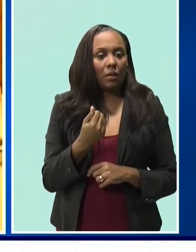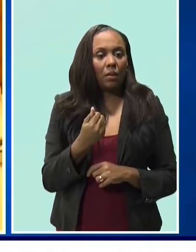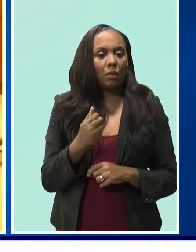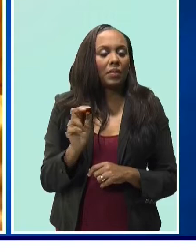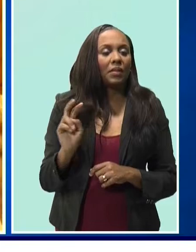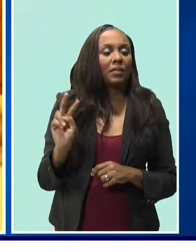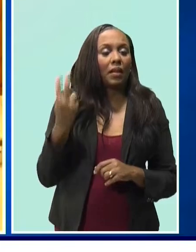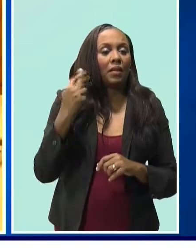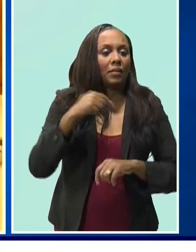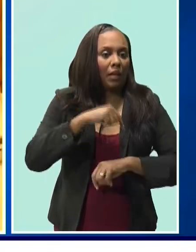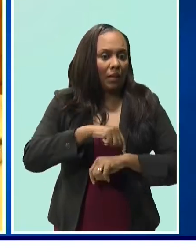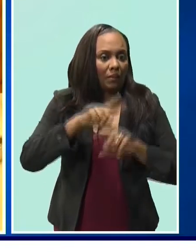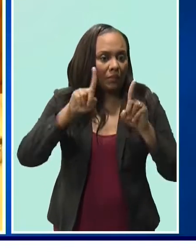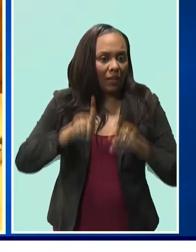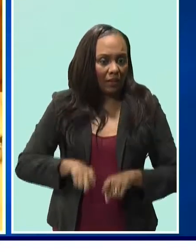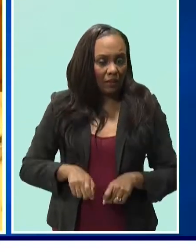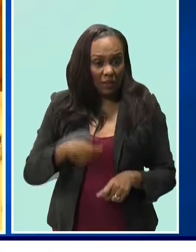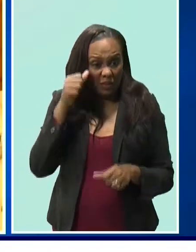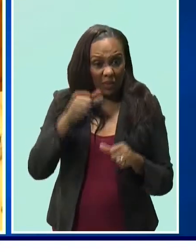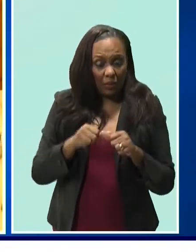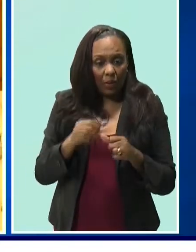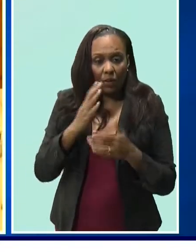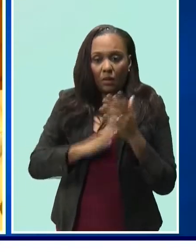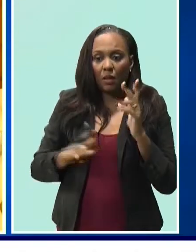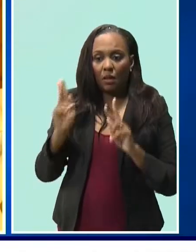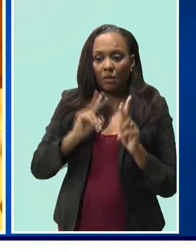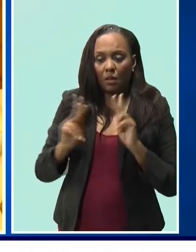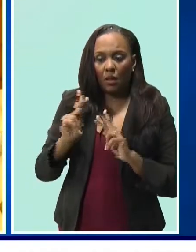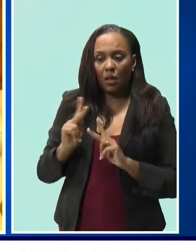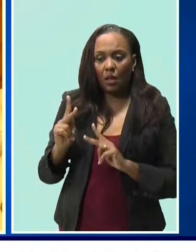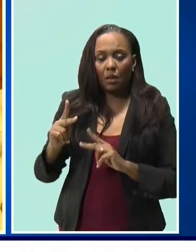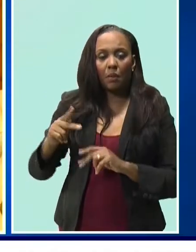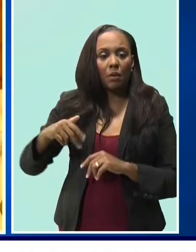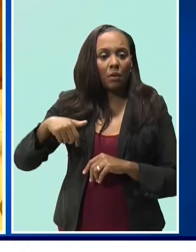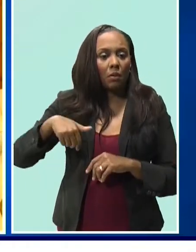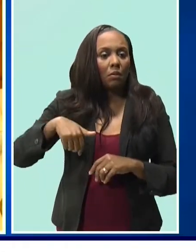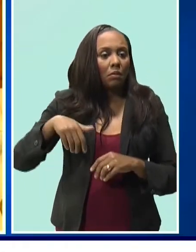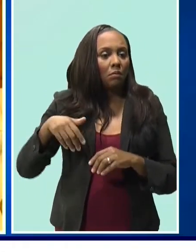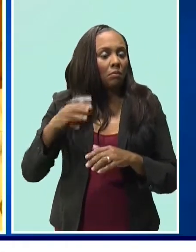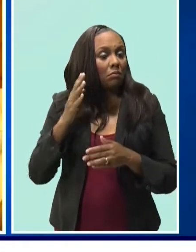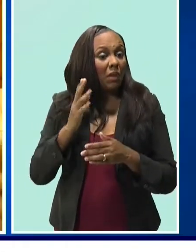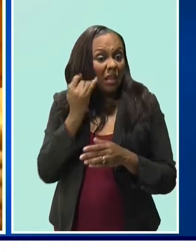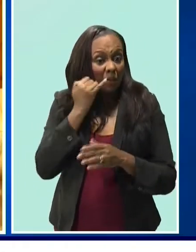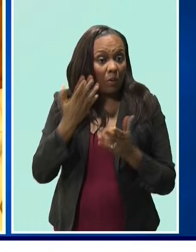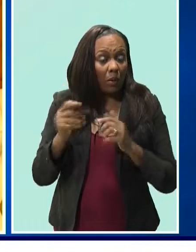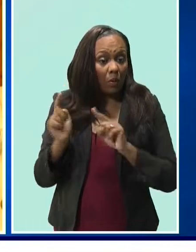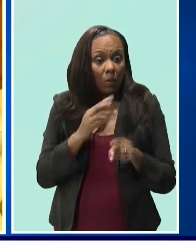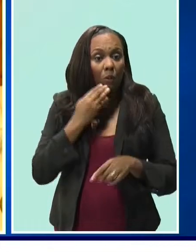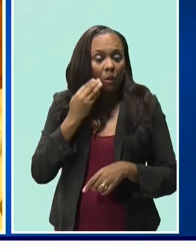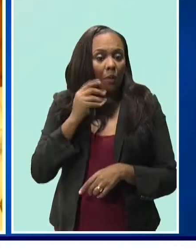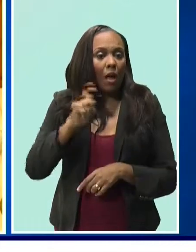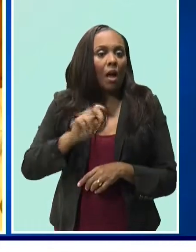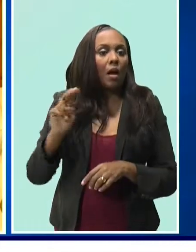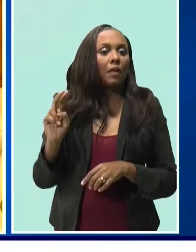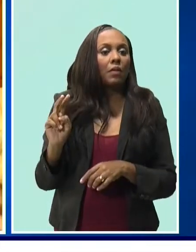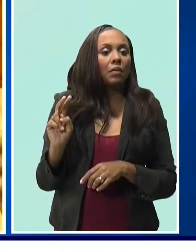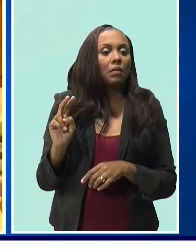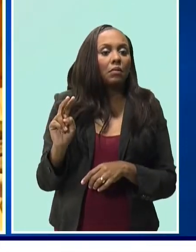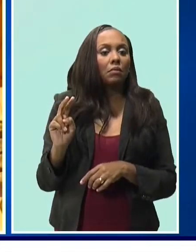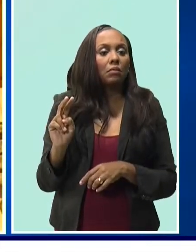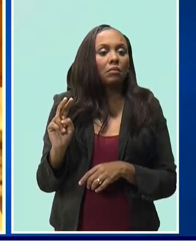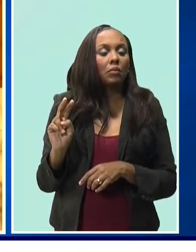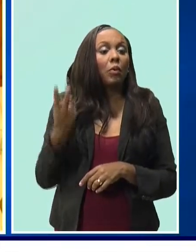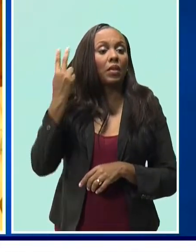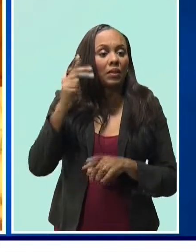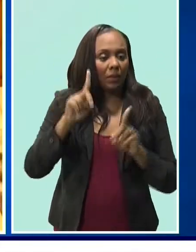because remember, we are discharging people. 2 people went home today. So we need to get a double negative